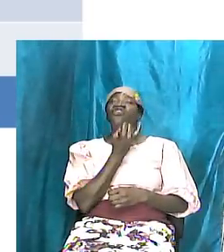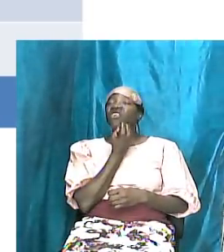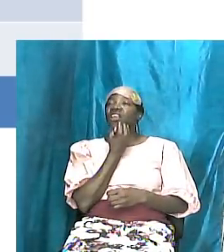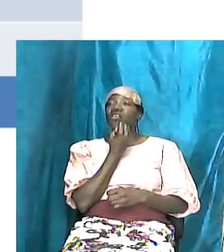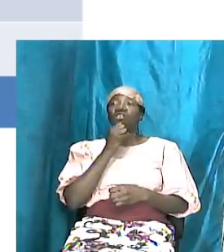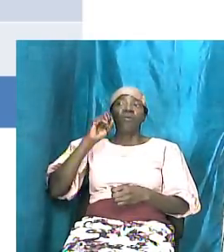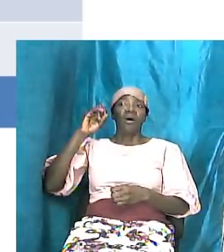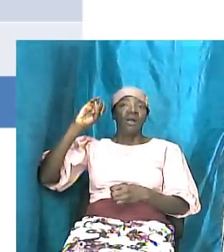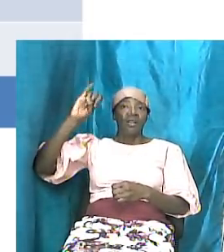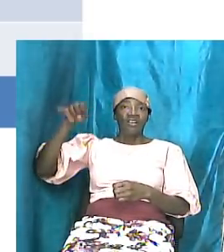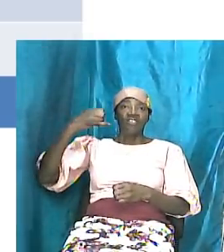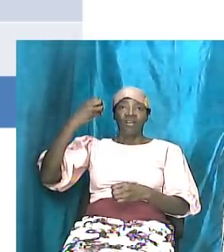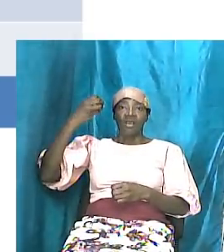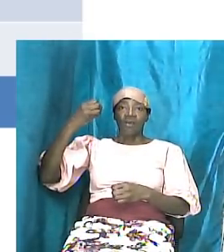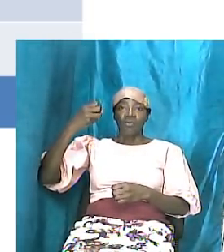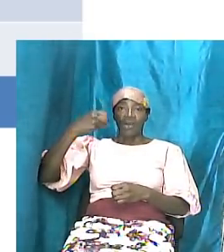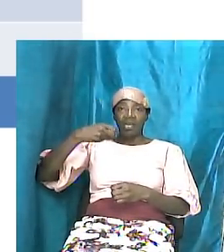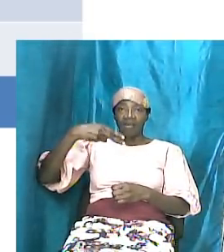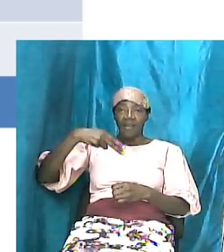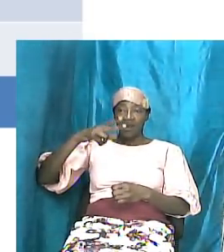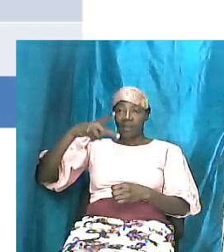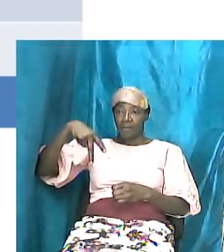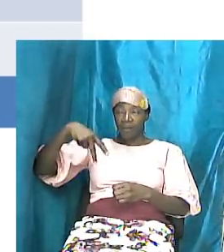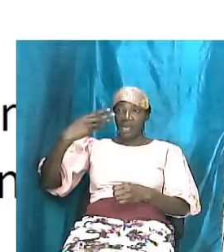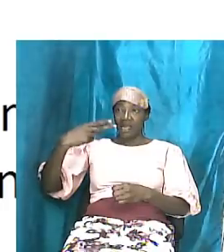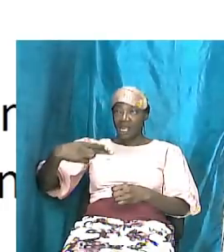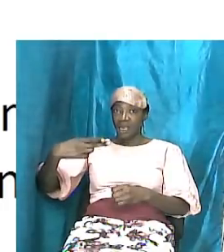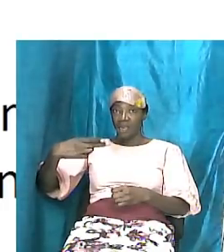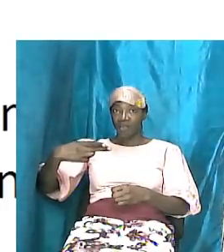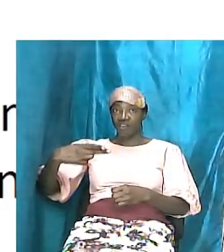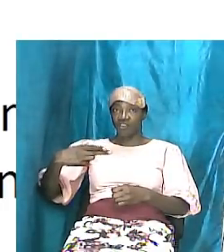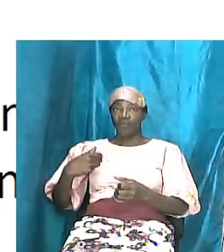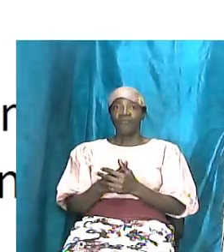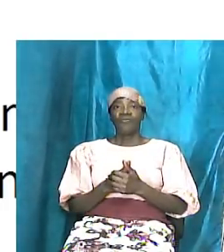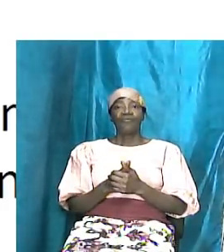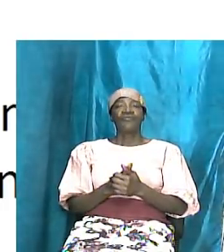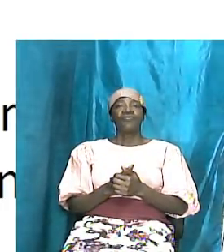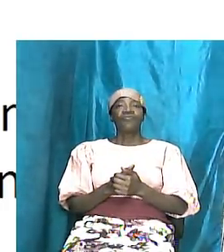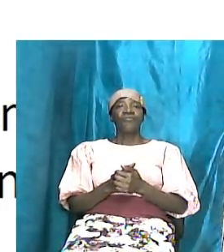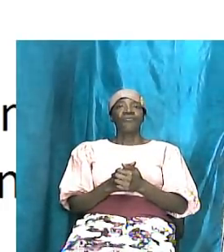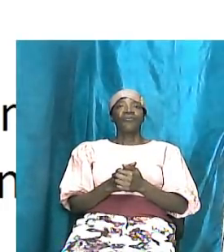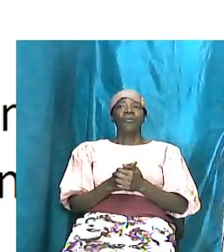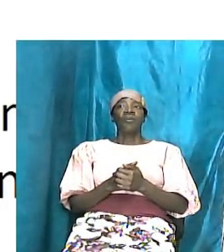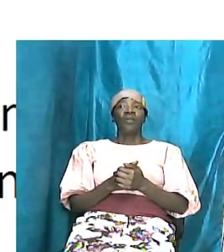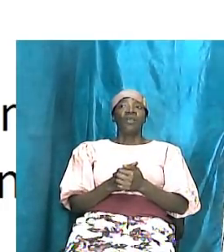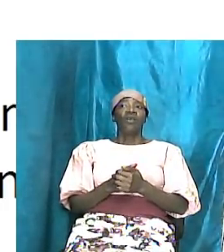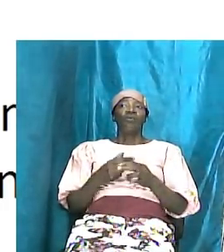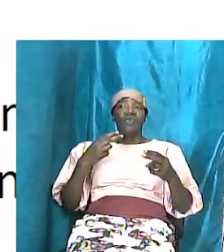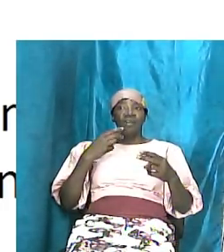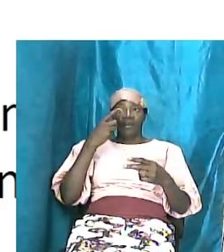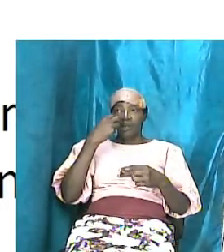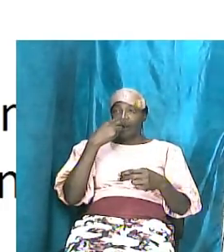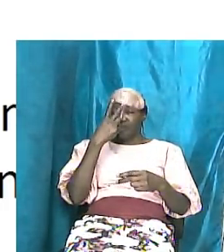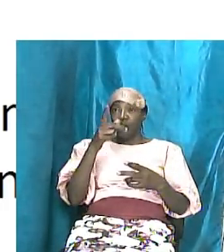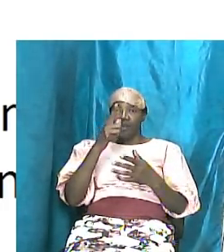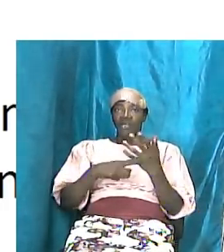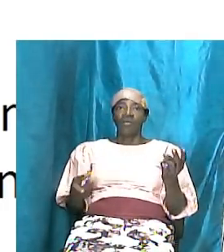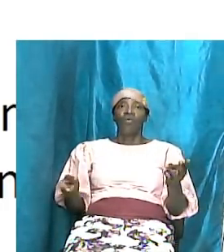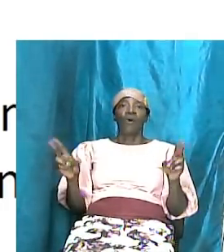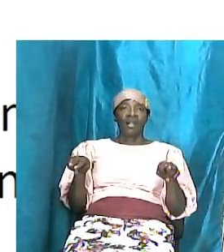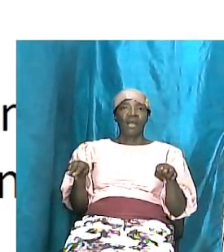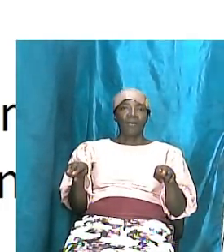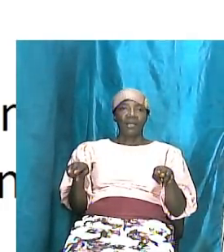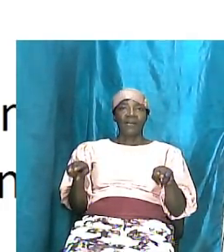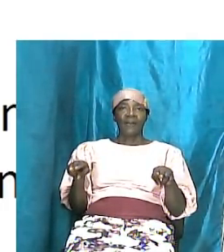a synopsis of what it is that was happening in the